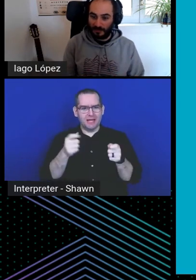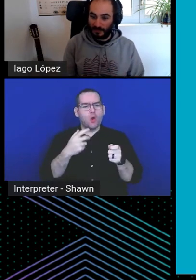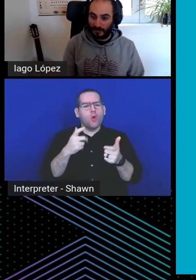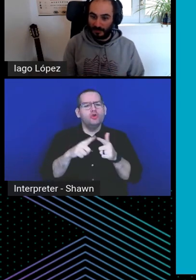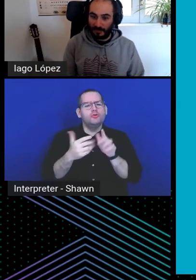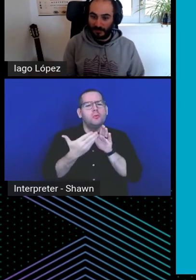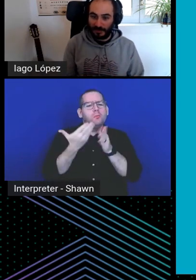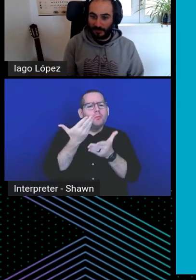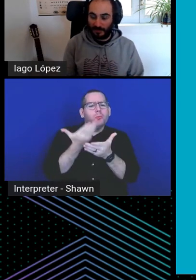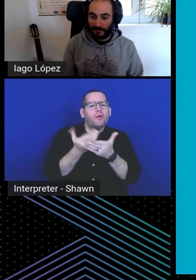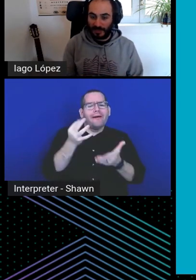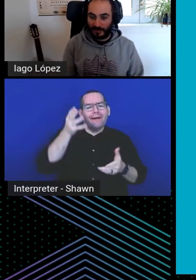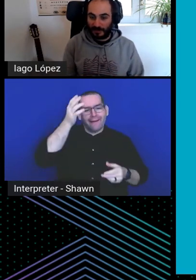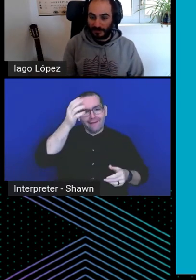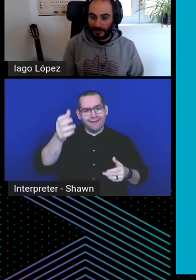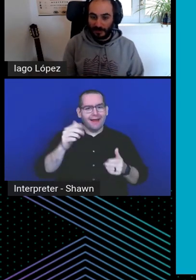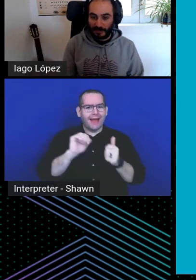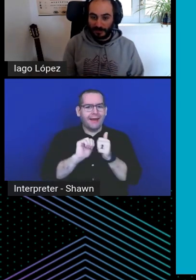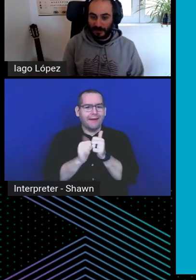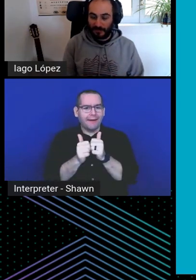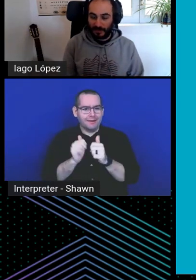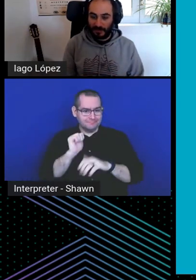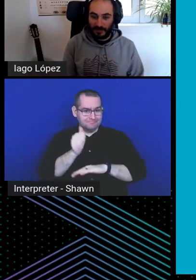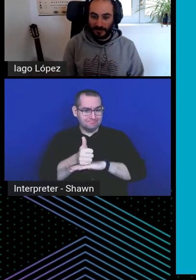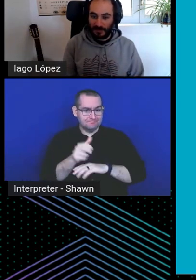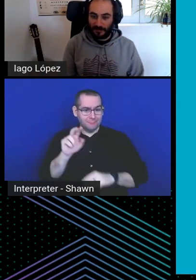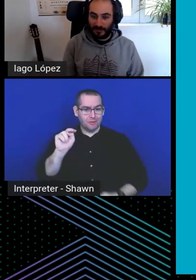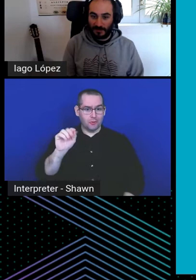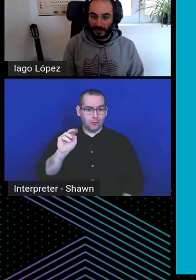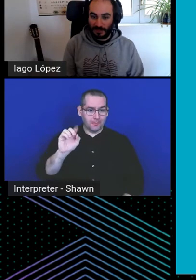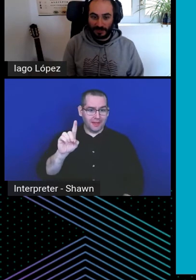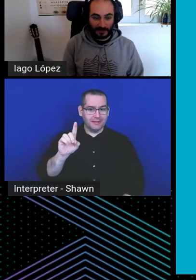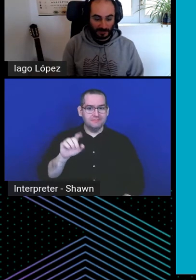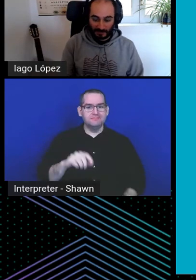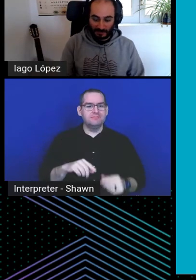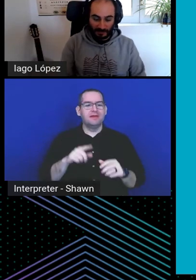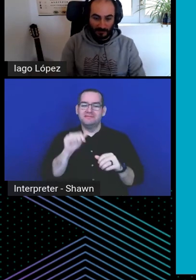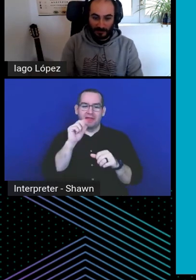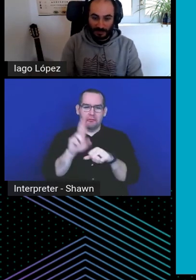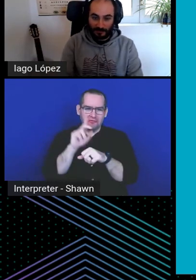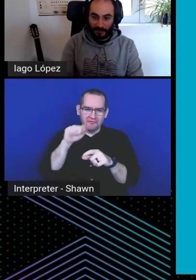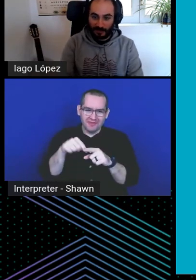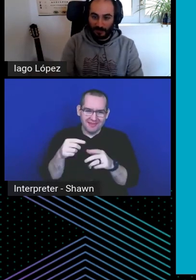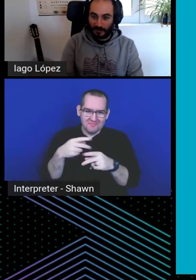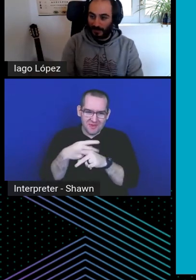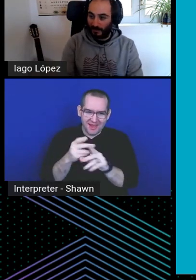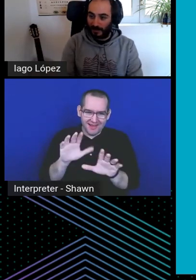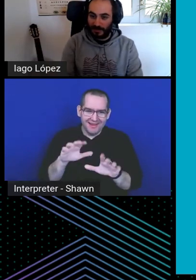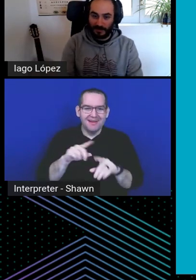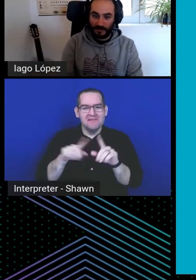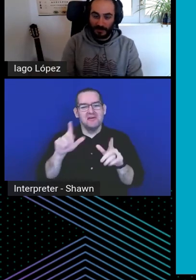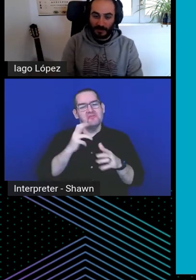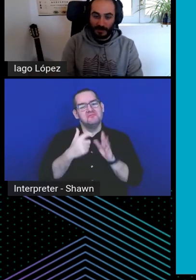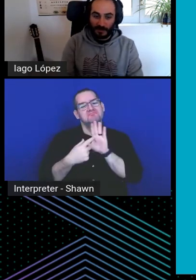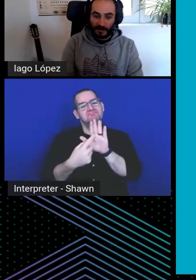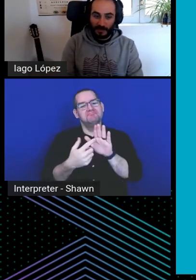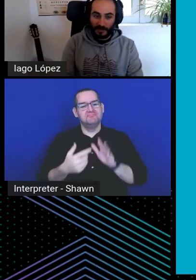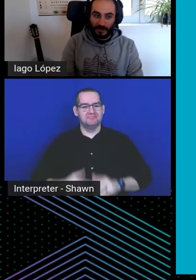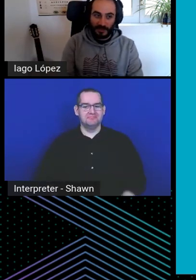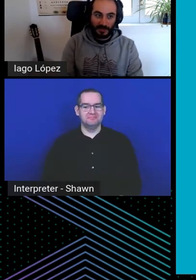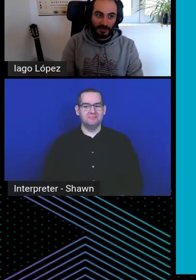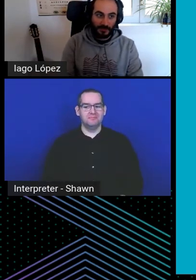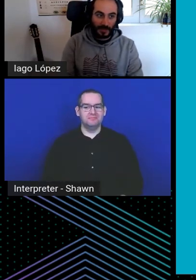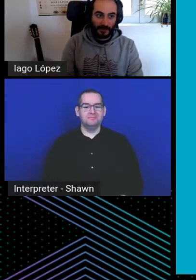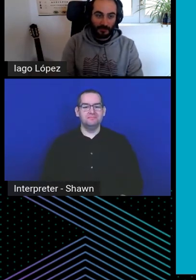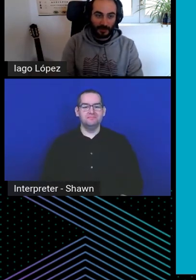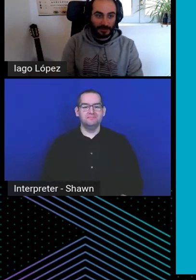of deploying Nomad on Flatcar. So definitely not use this for production. But yeah, I'll show you anyway, so you